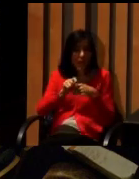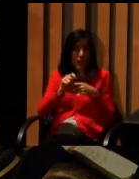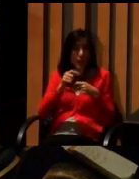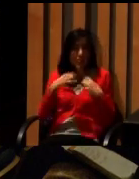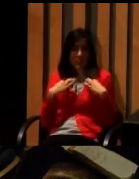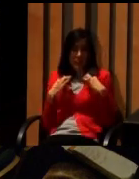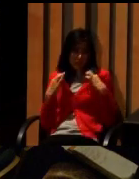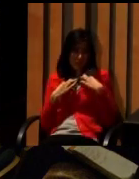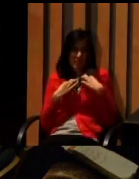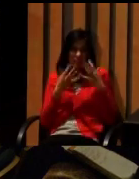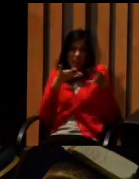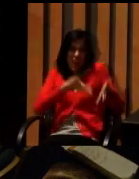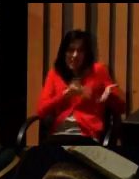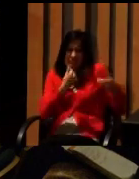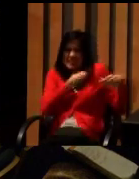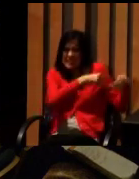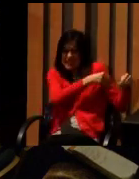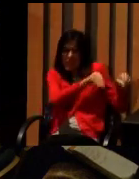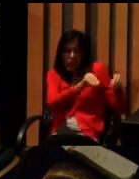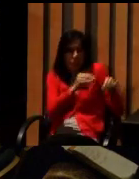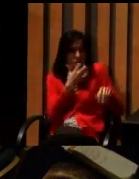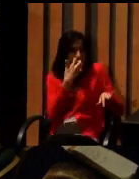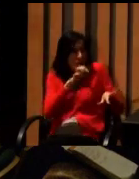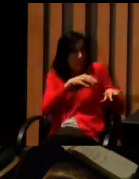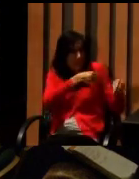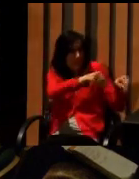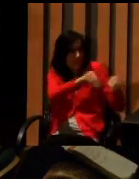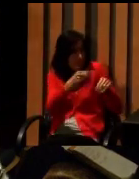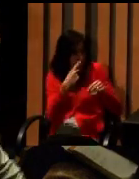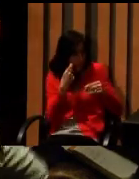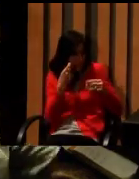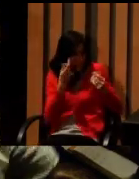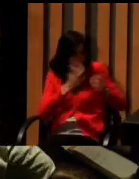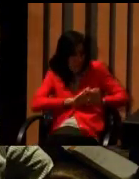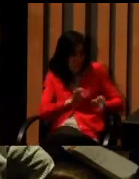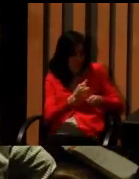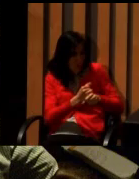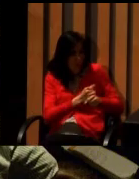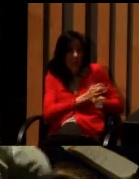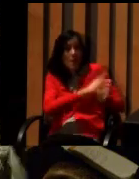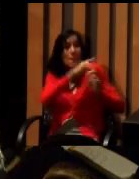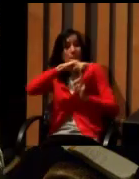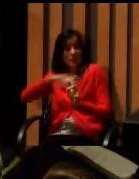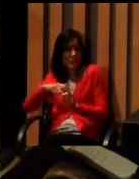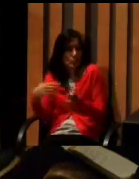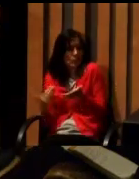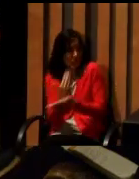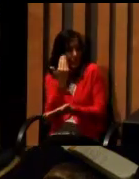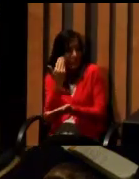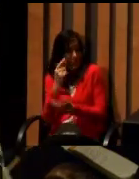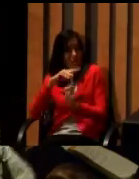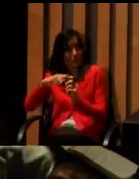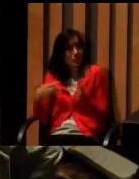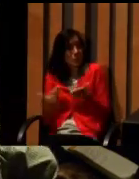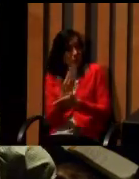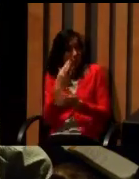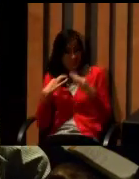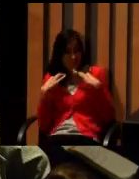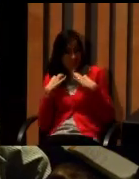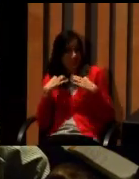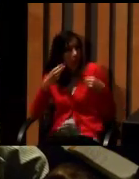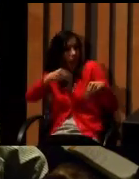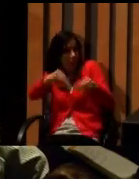get upset, 12 cancel their tickets, and 1,000 in line to get them. So based, if I'm correct in my thinking,